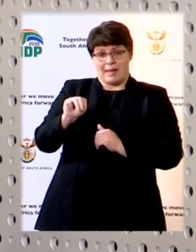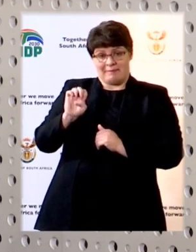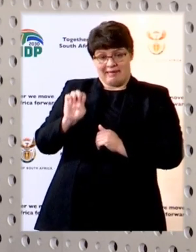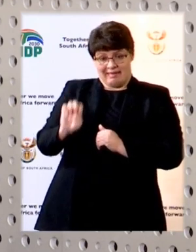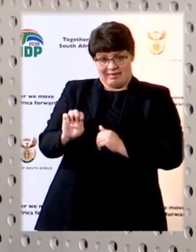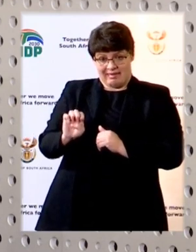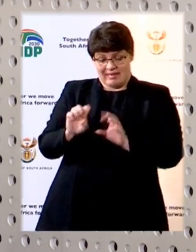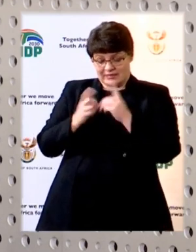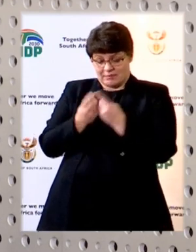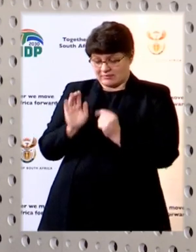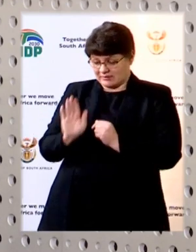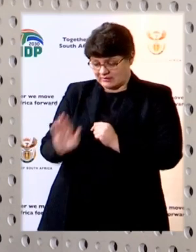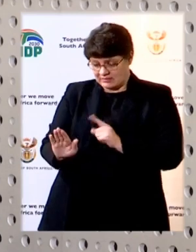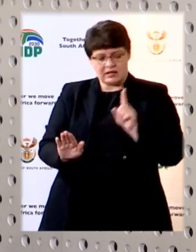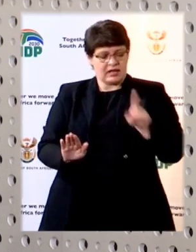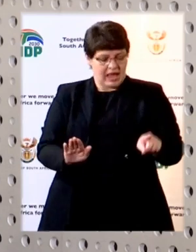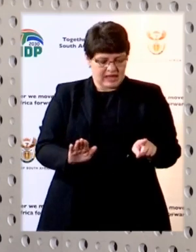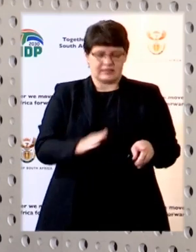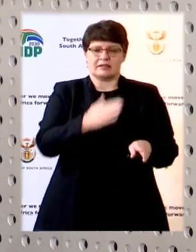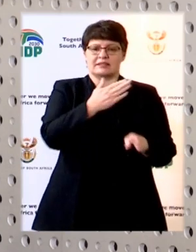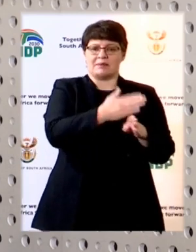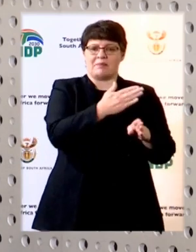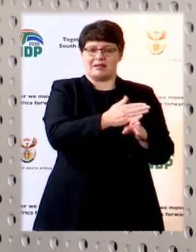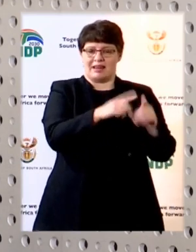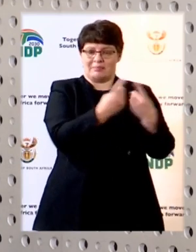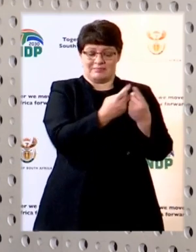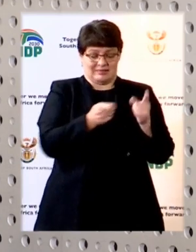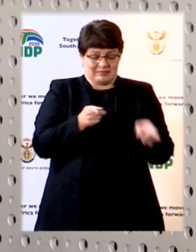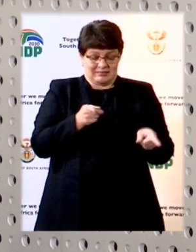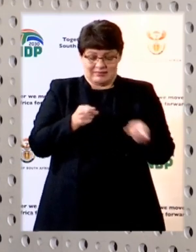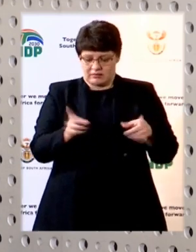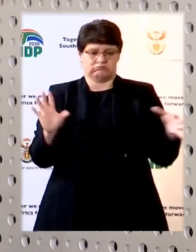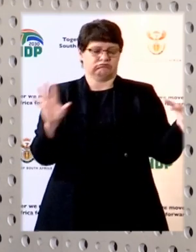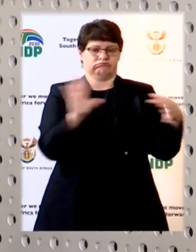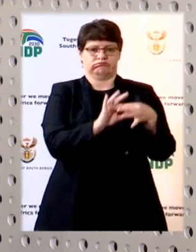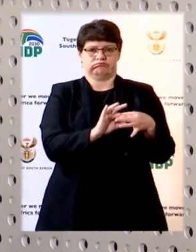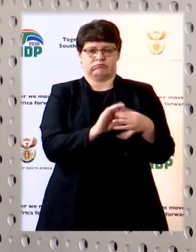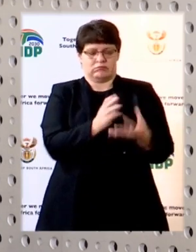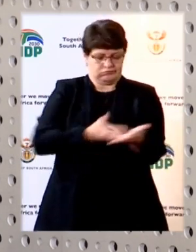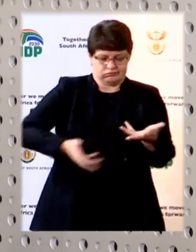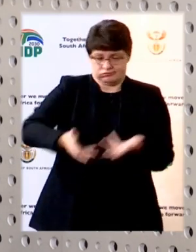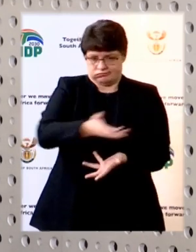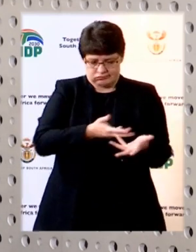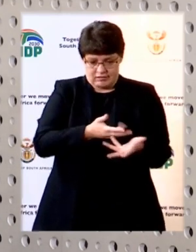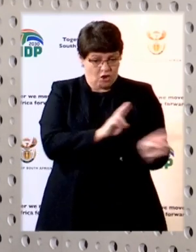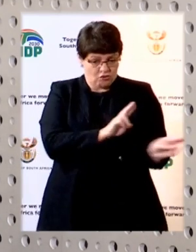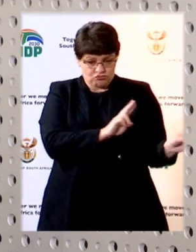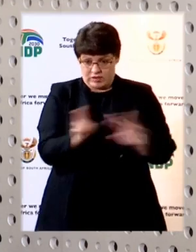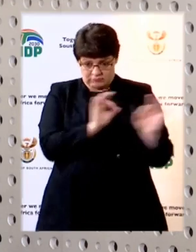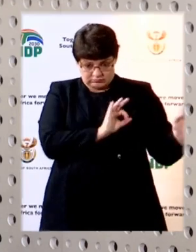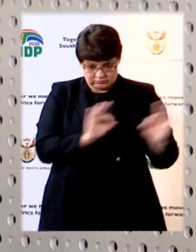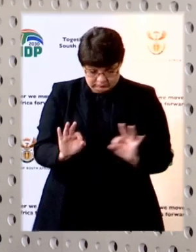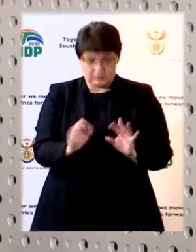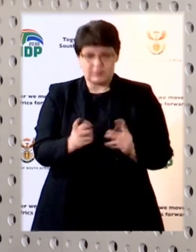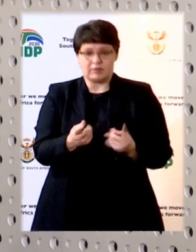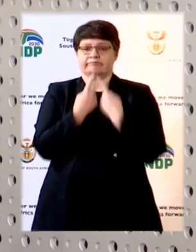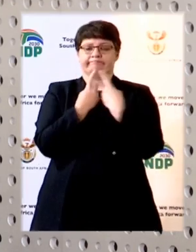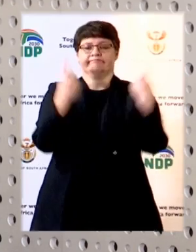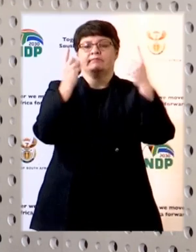together with Employment and Labour, and once those measures we are ready with, we are going to make